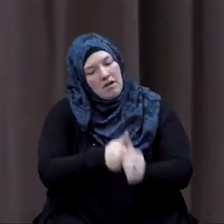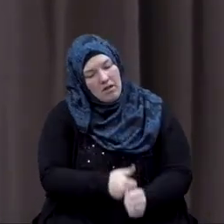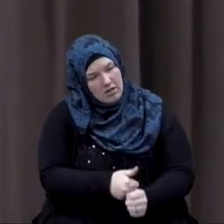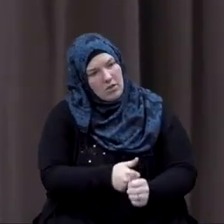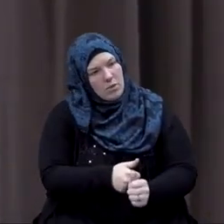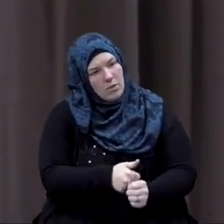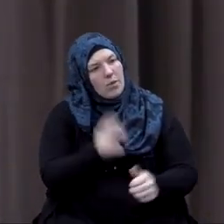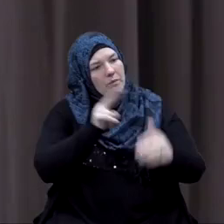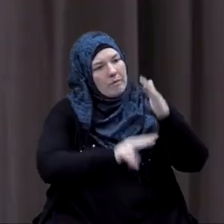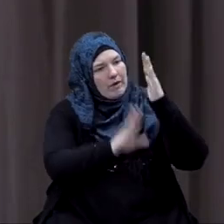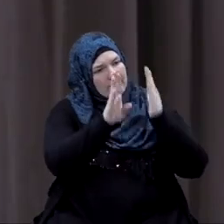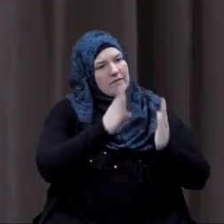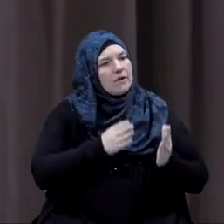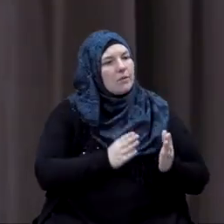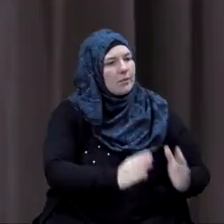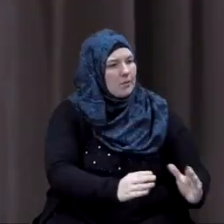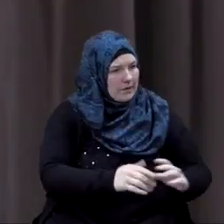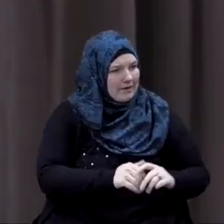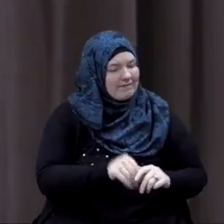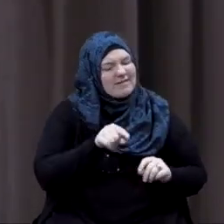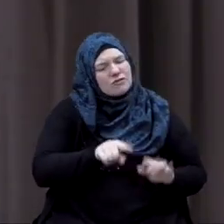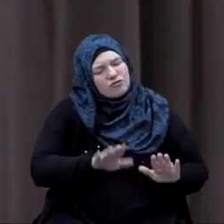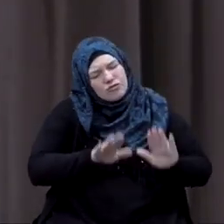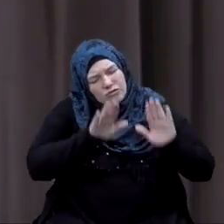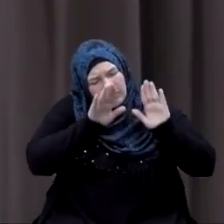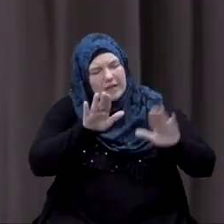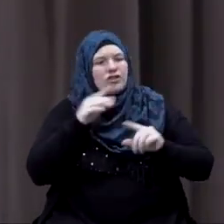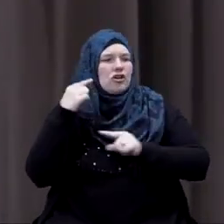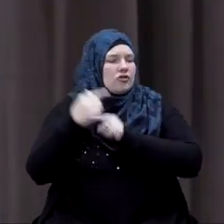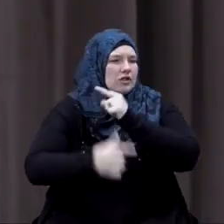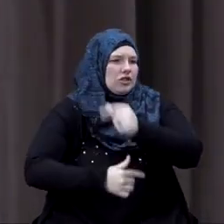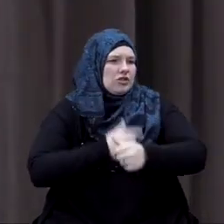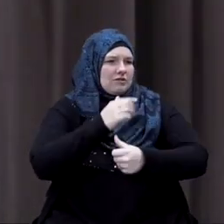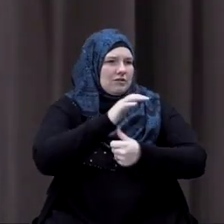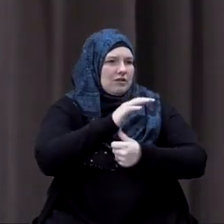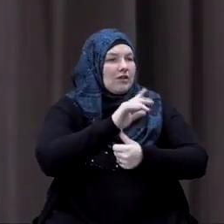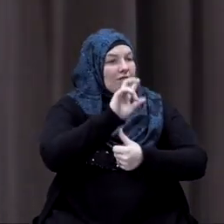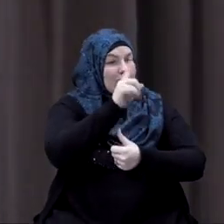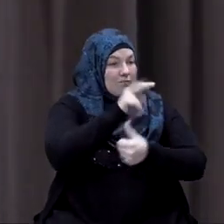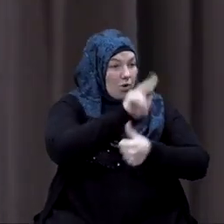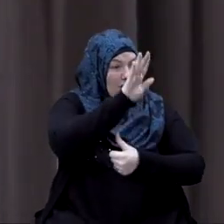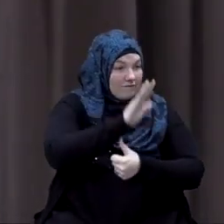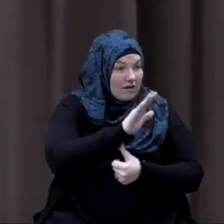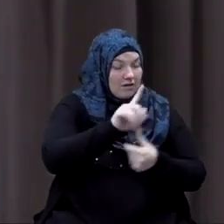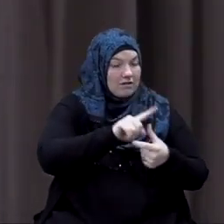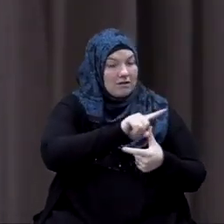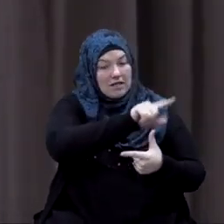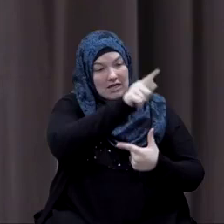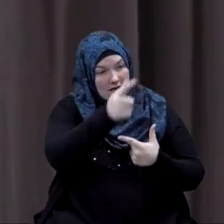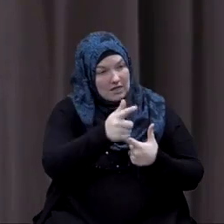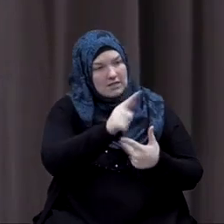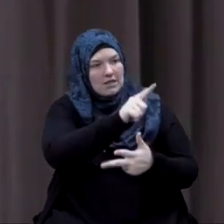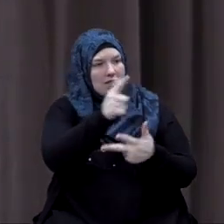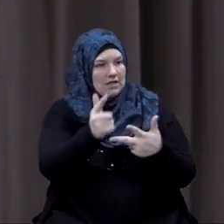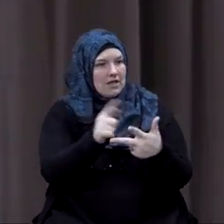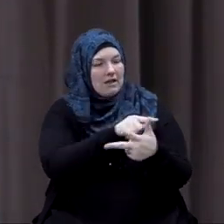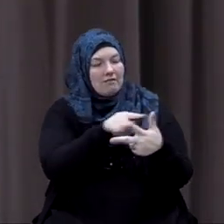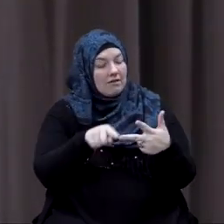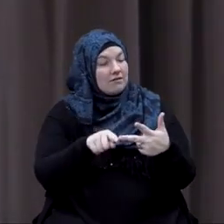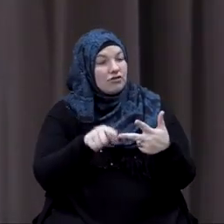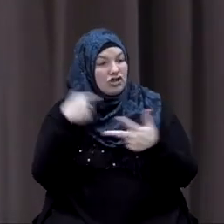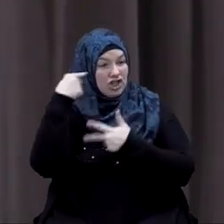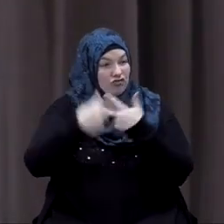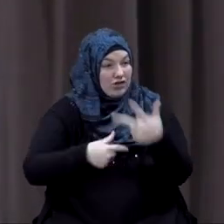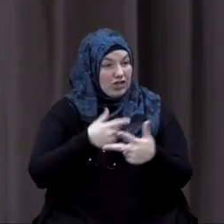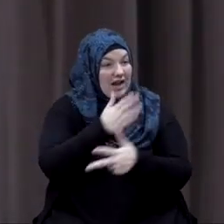the footsteps of these great generations. Those great generations, they used to love the Quran